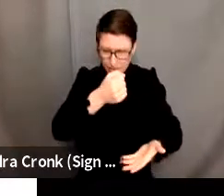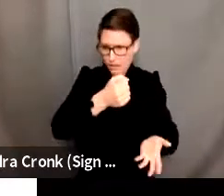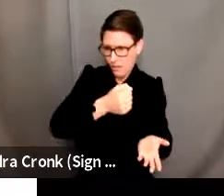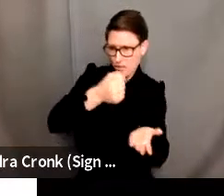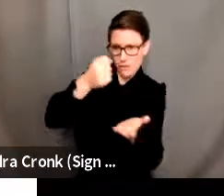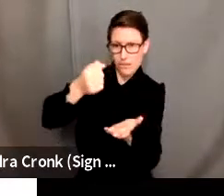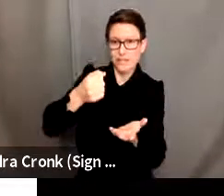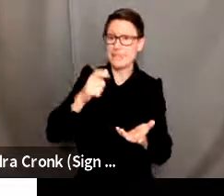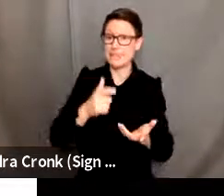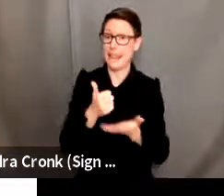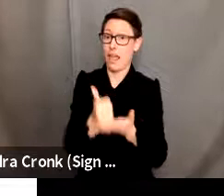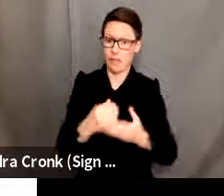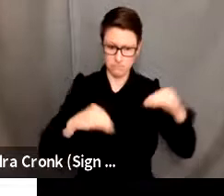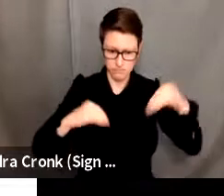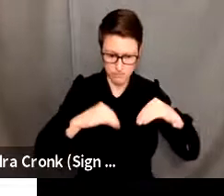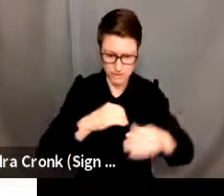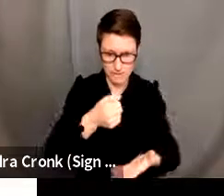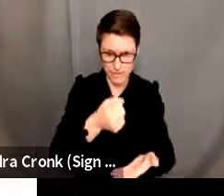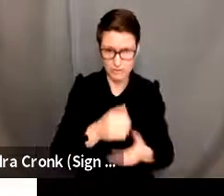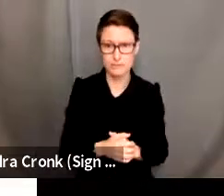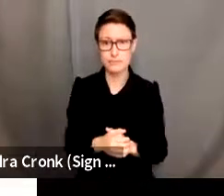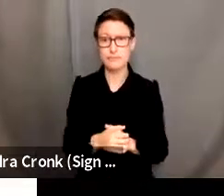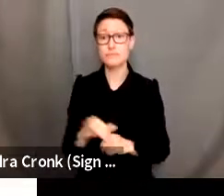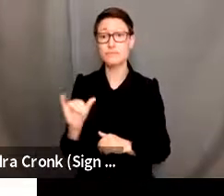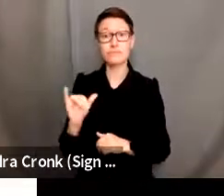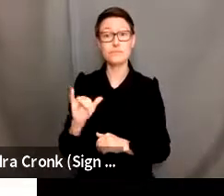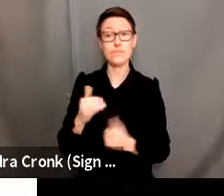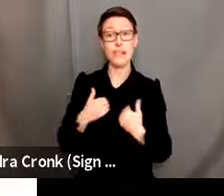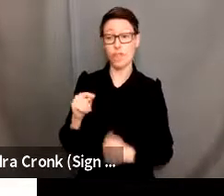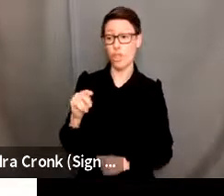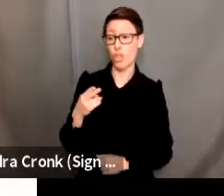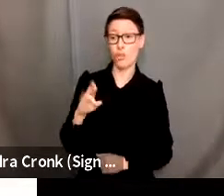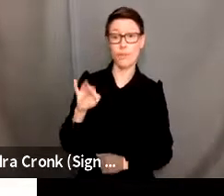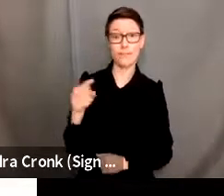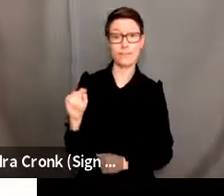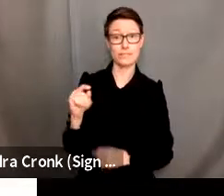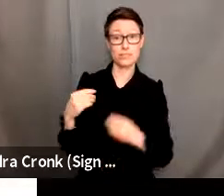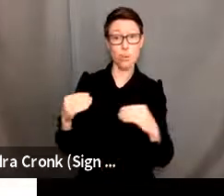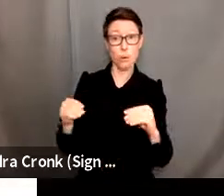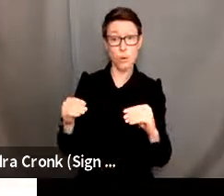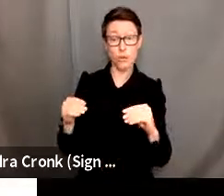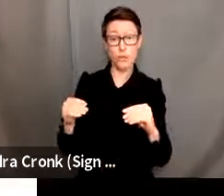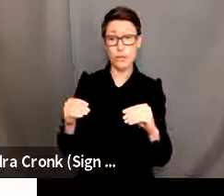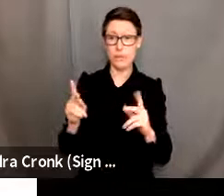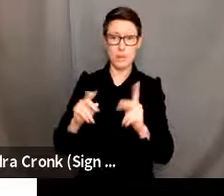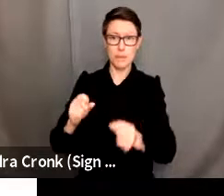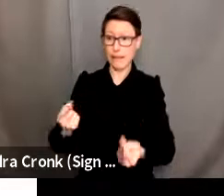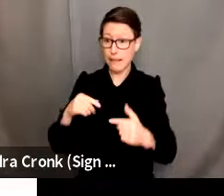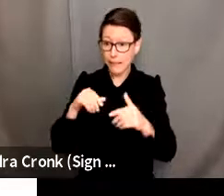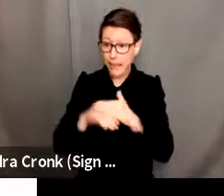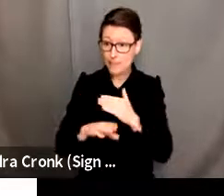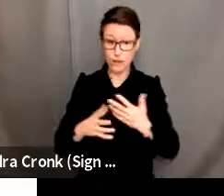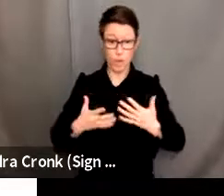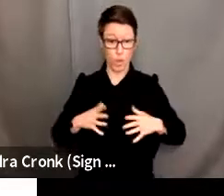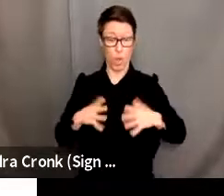with. Also, we have a thrift store and a place where people can come and get clothing if